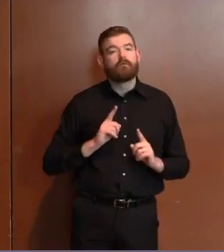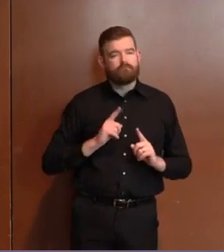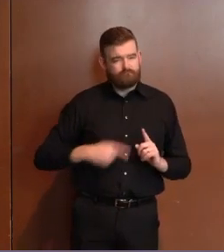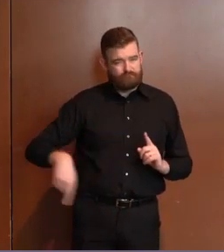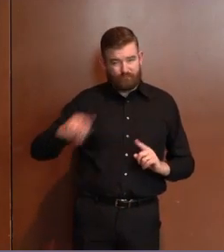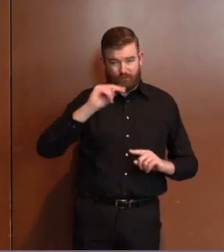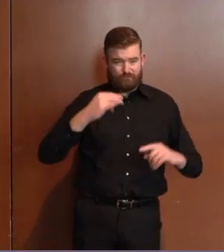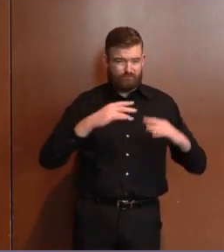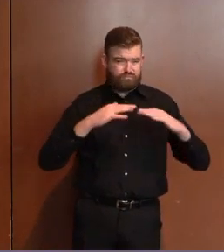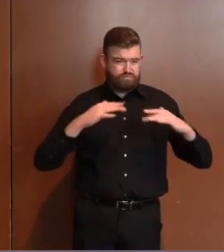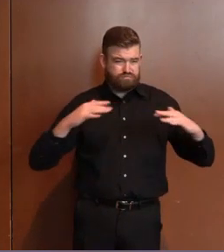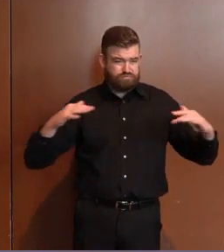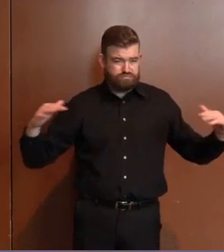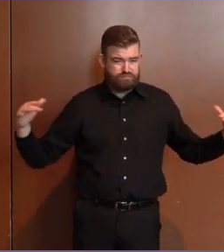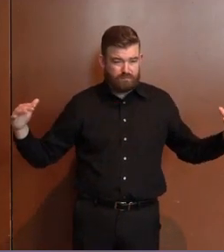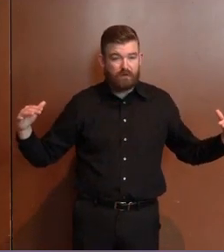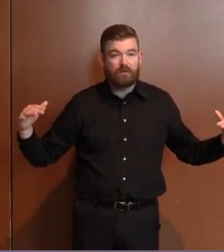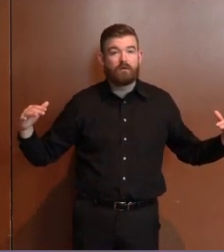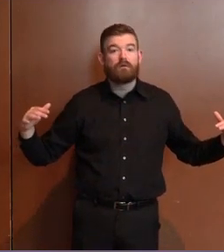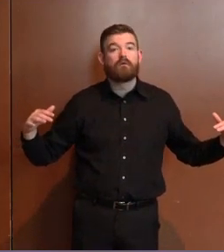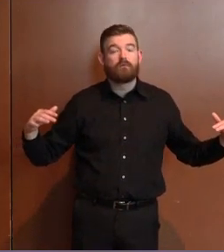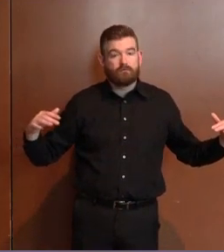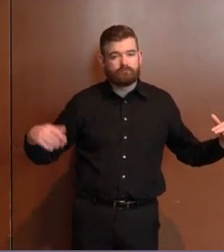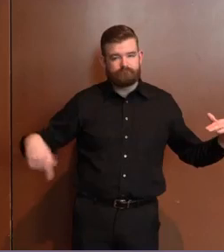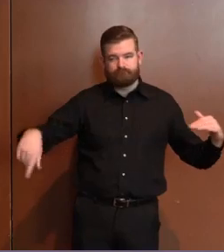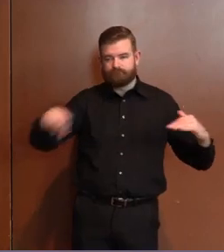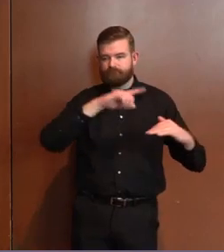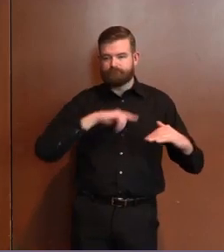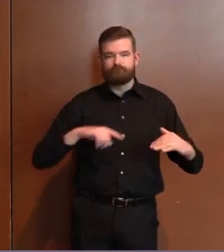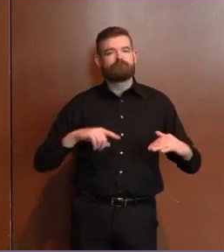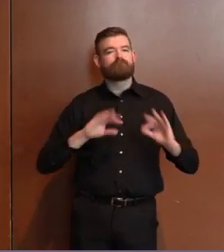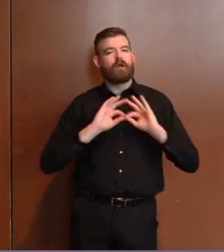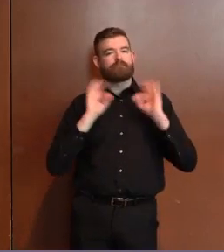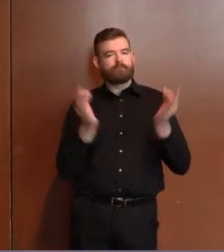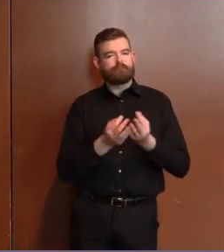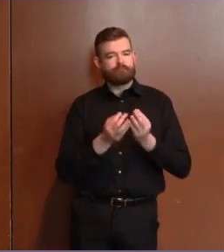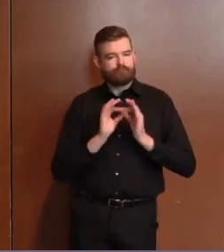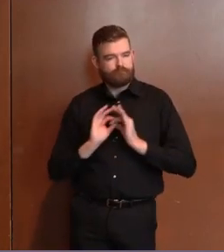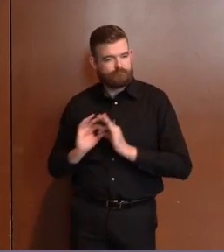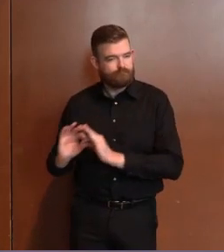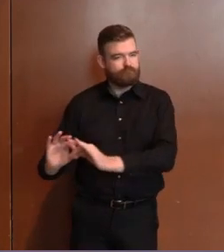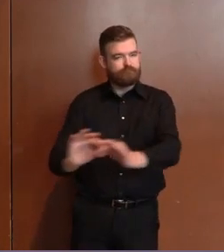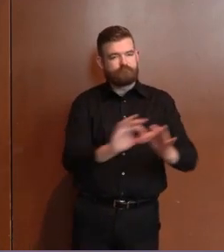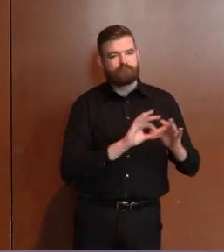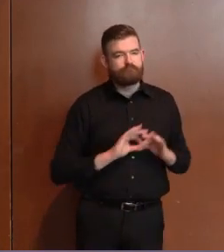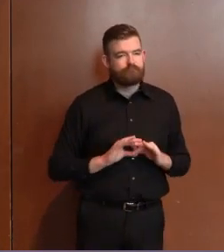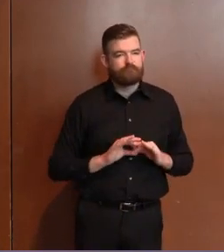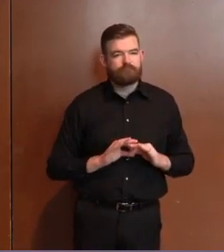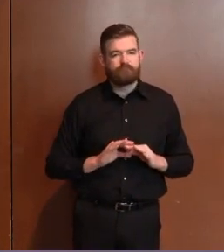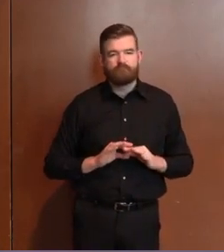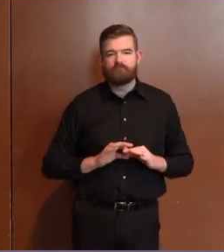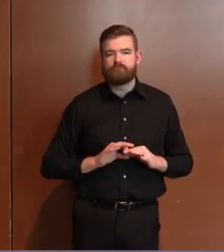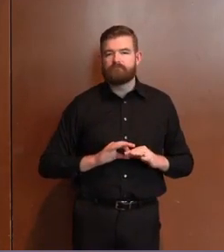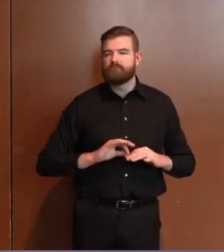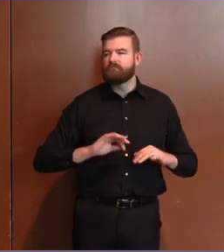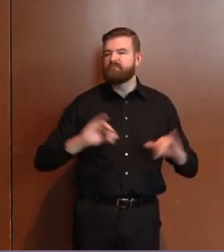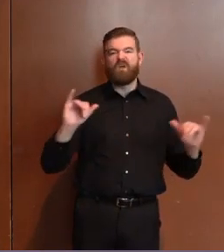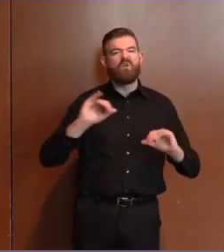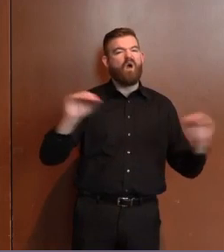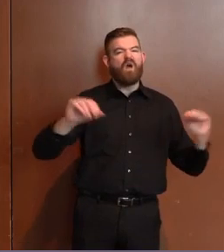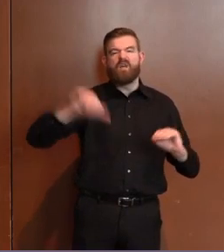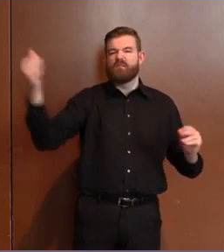an extraordinary family that comes together like no other state or no other place in the world at a time of crisis. This is a time of